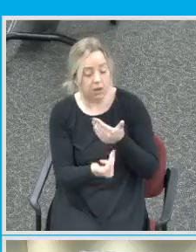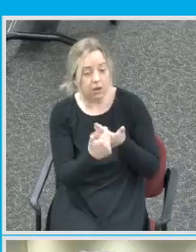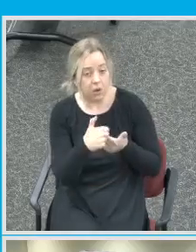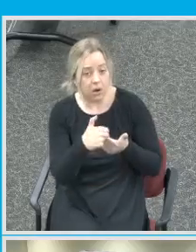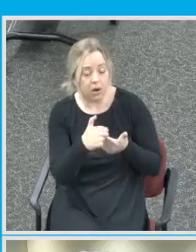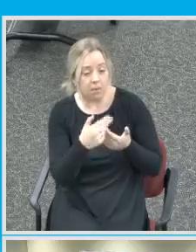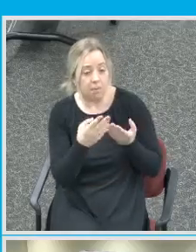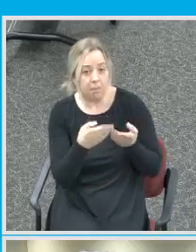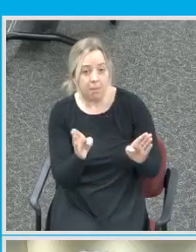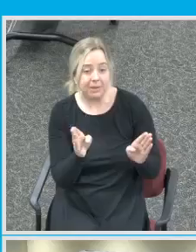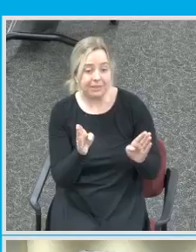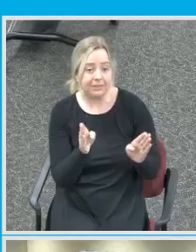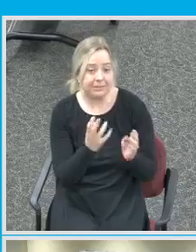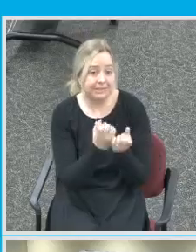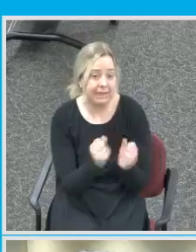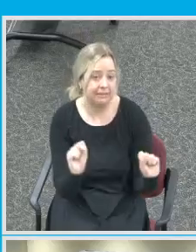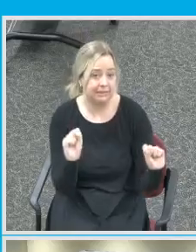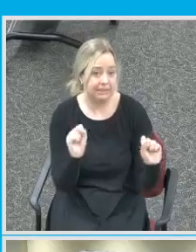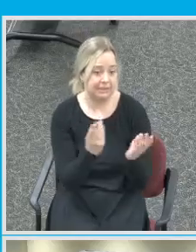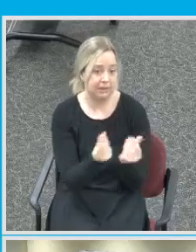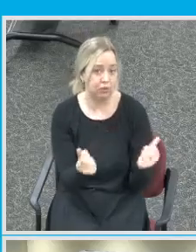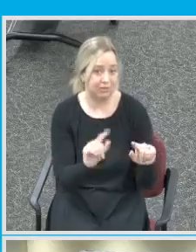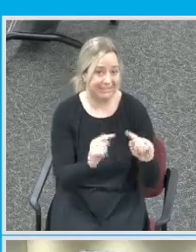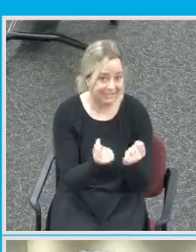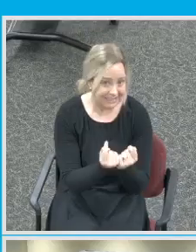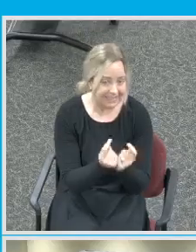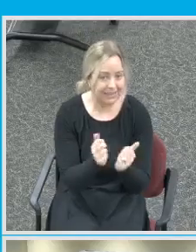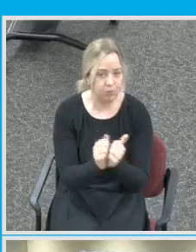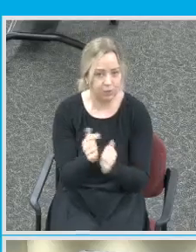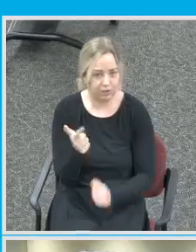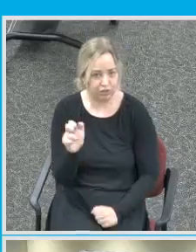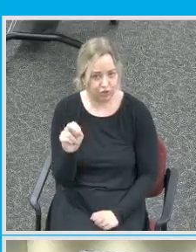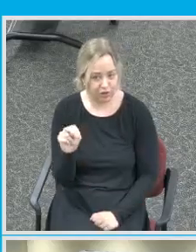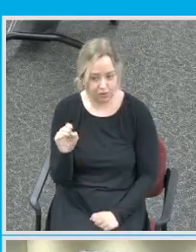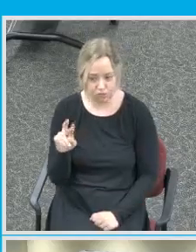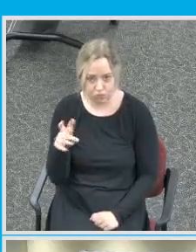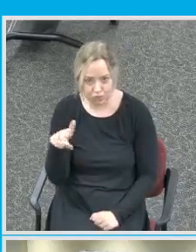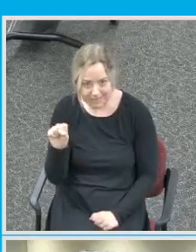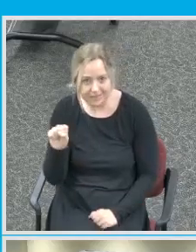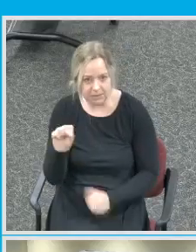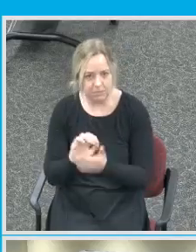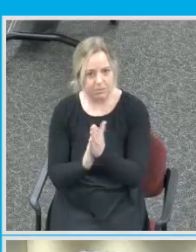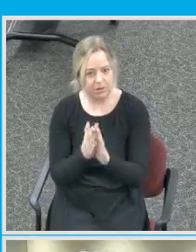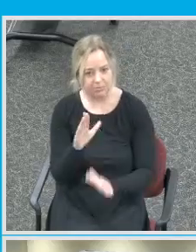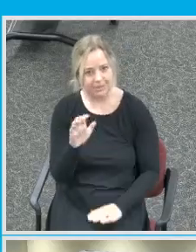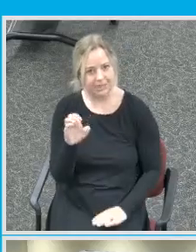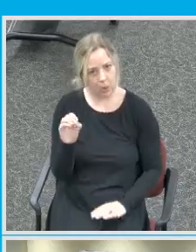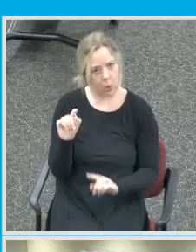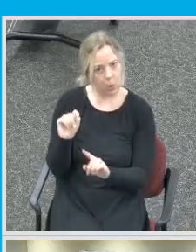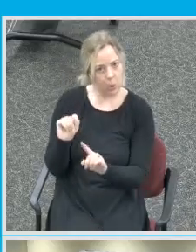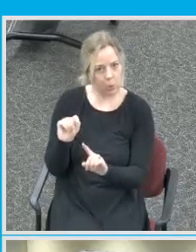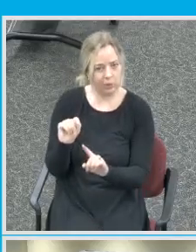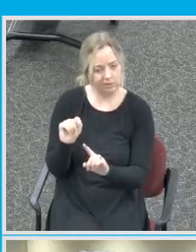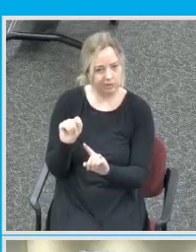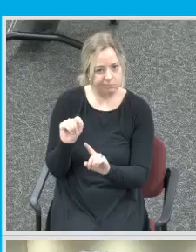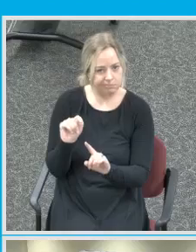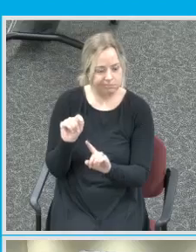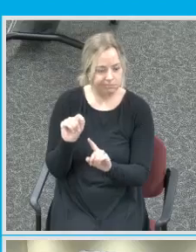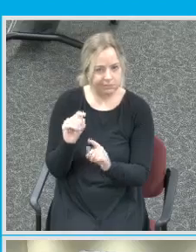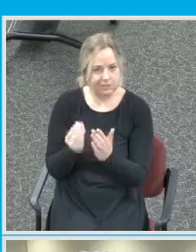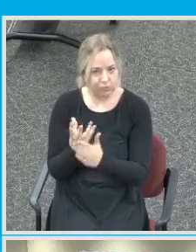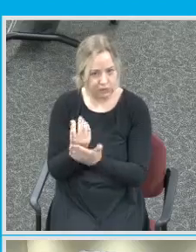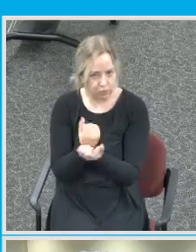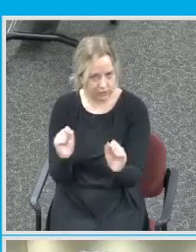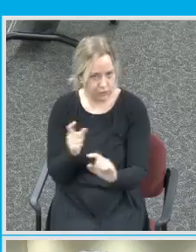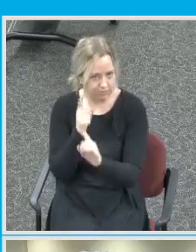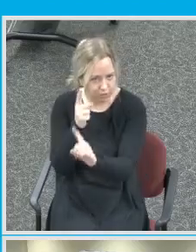safety solutions team with General Briggs as the CEO of Springs Rescue. And there's a few others that